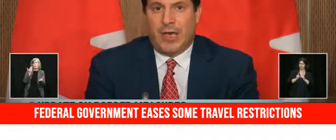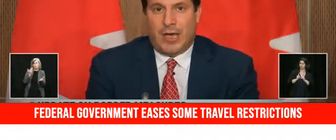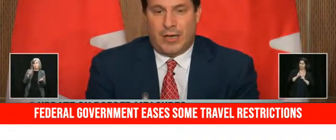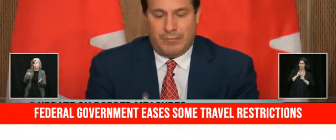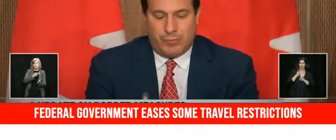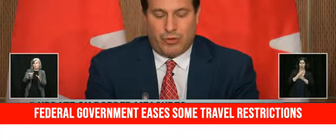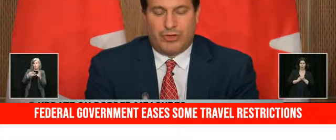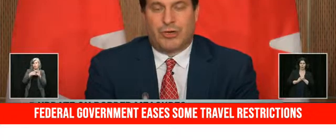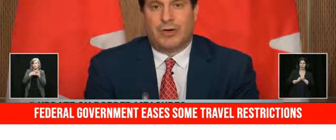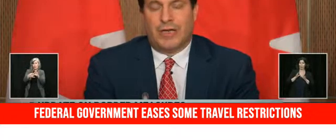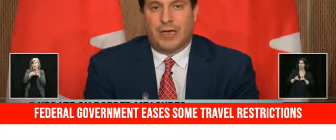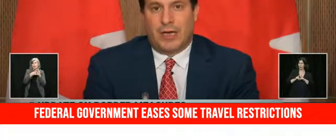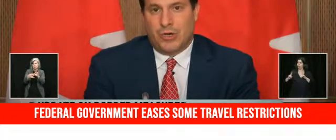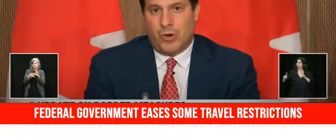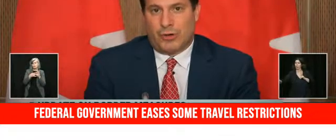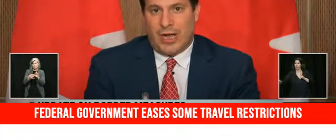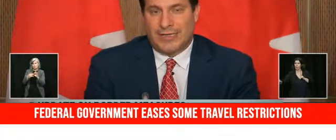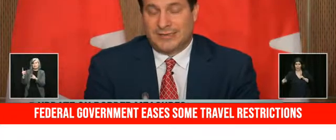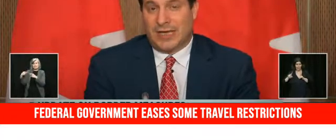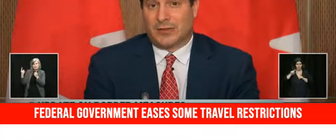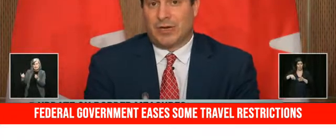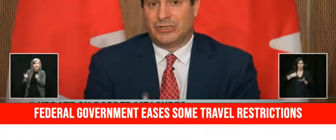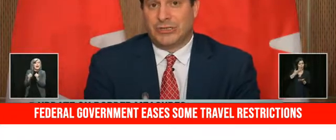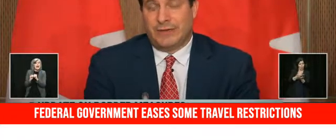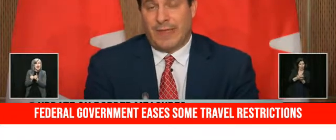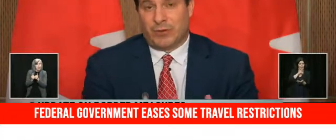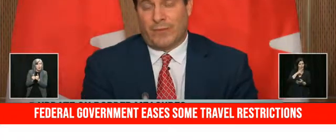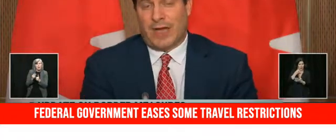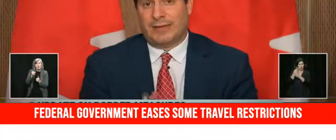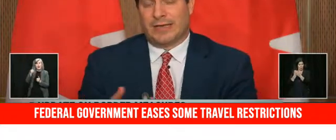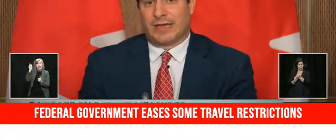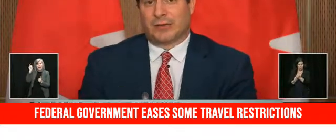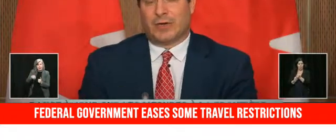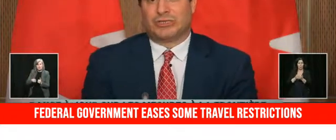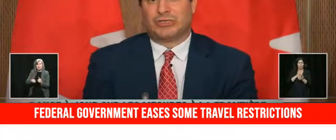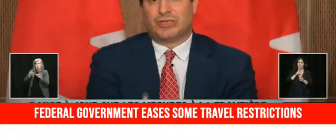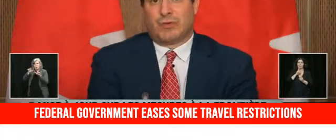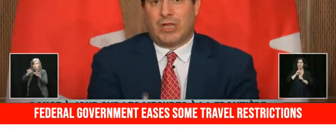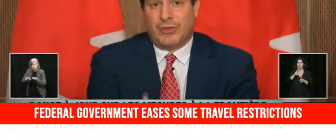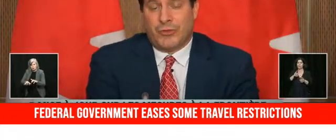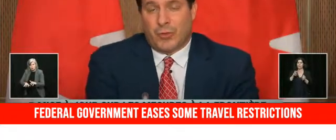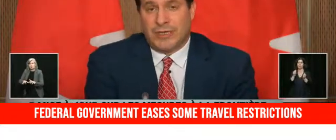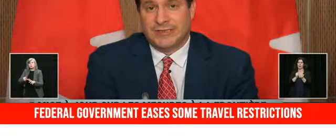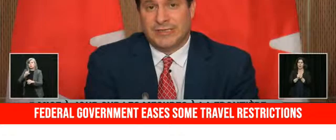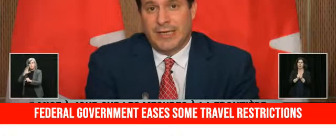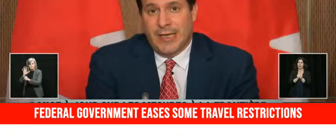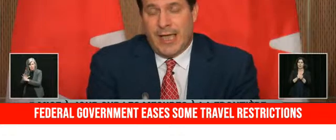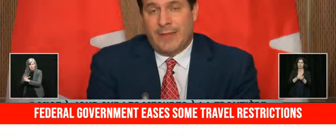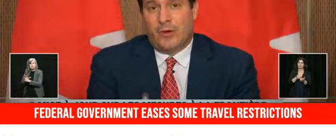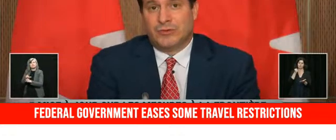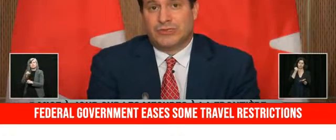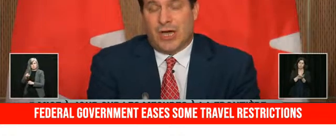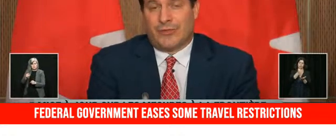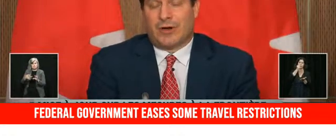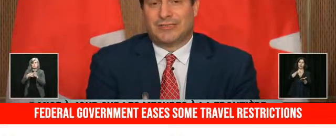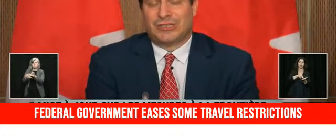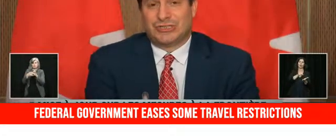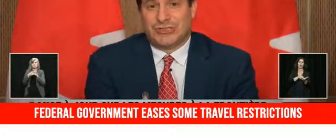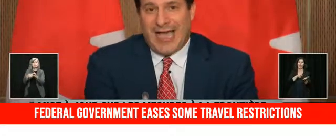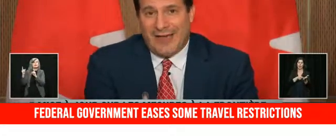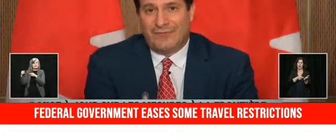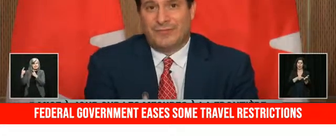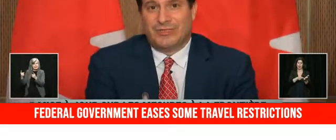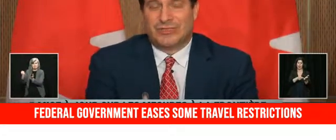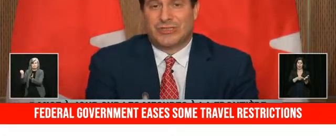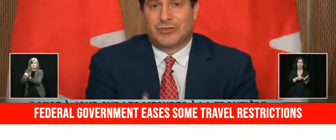by procuring a notarized declaration and then providing that declaration to the relevant authorities. And those